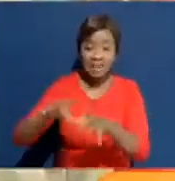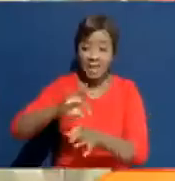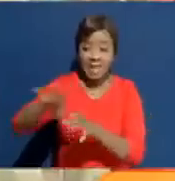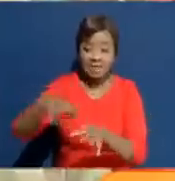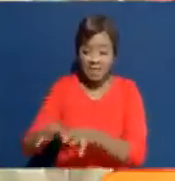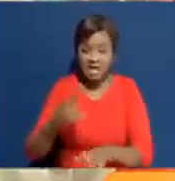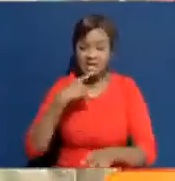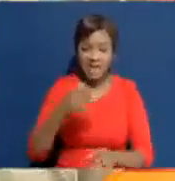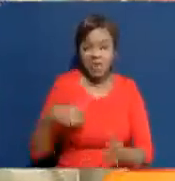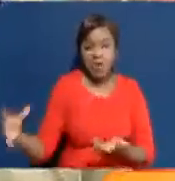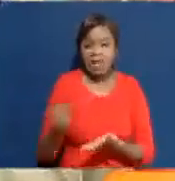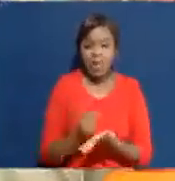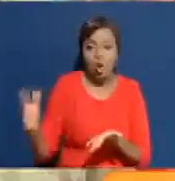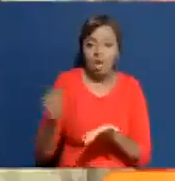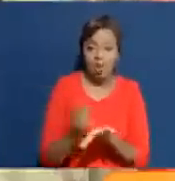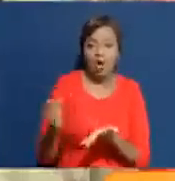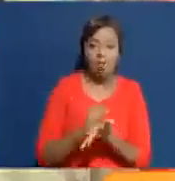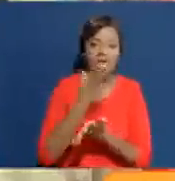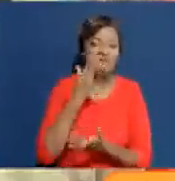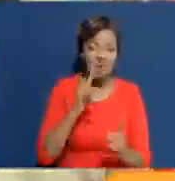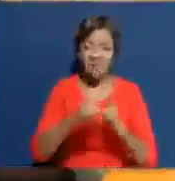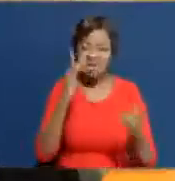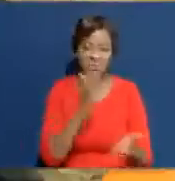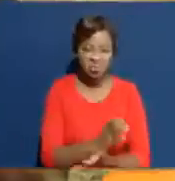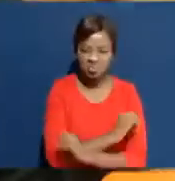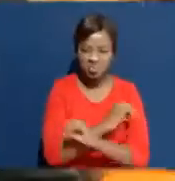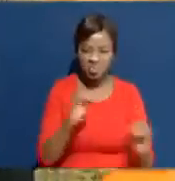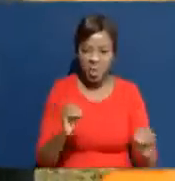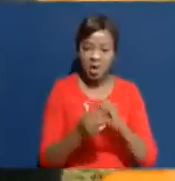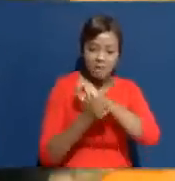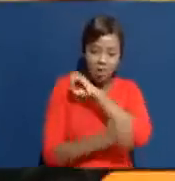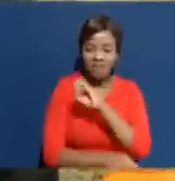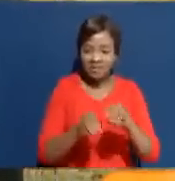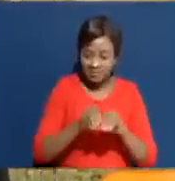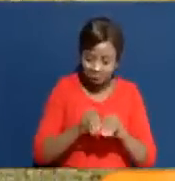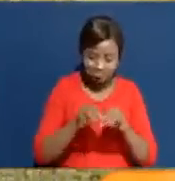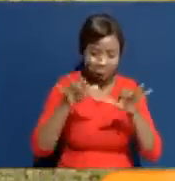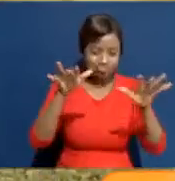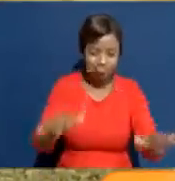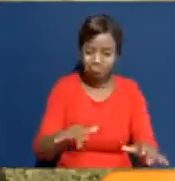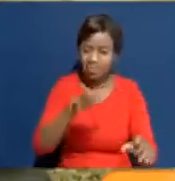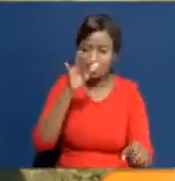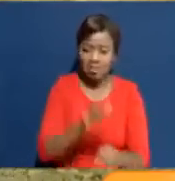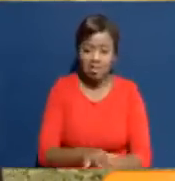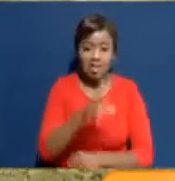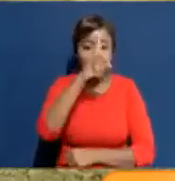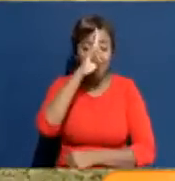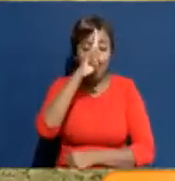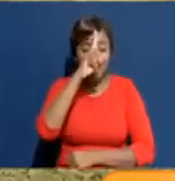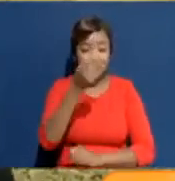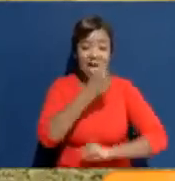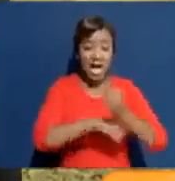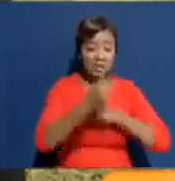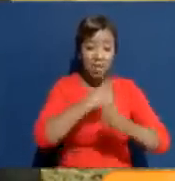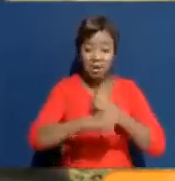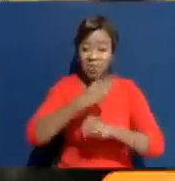ati kila siku tunaandika watu, kumbe wameandika chini ya mati. Umaskini imekuwa kubwa, imekuwa nyingi. Police wanafanya kazi